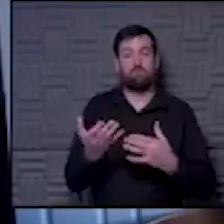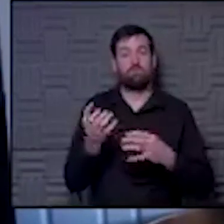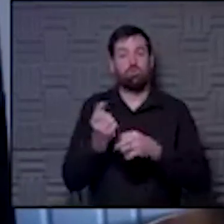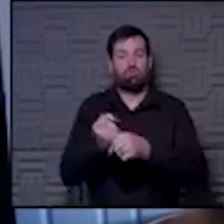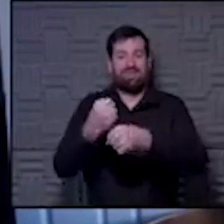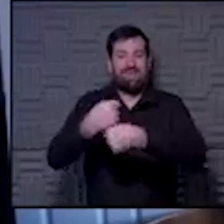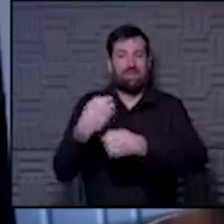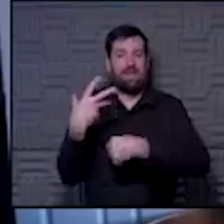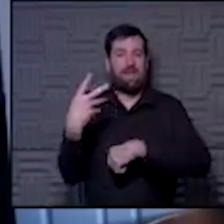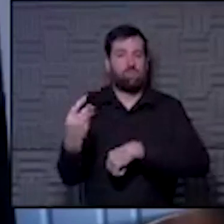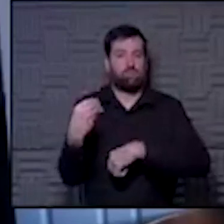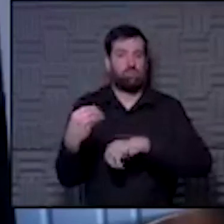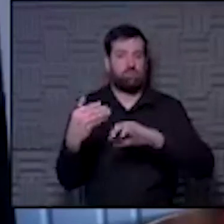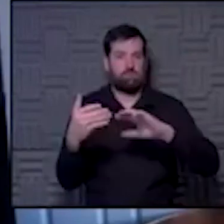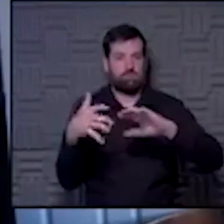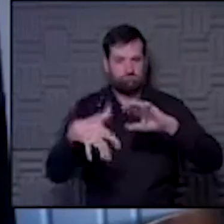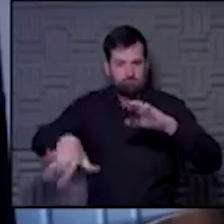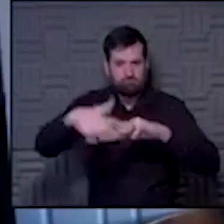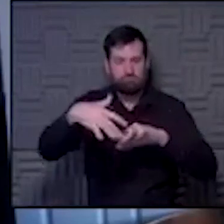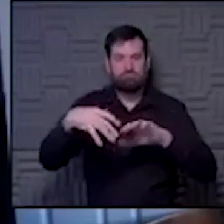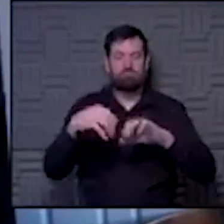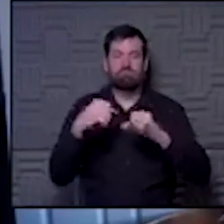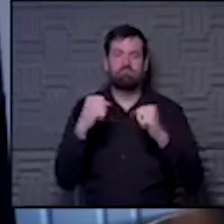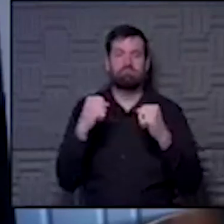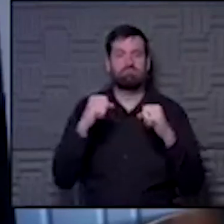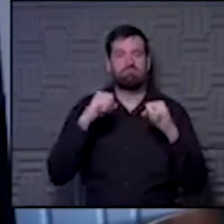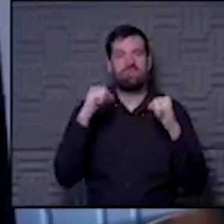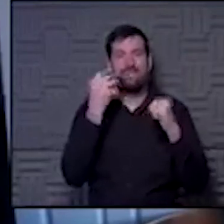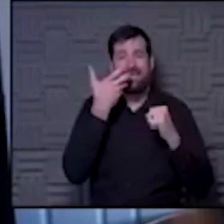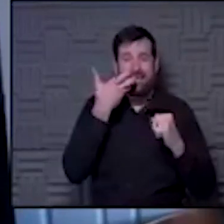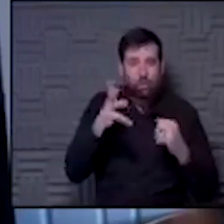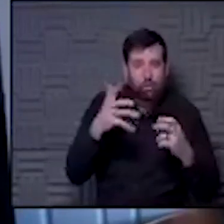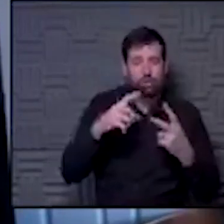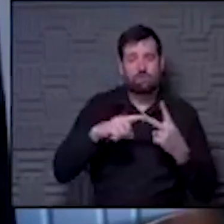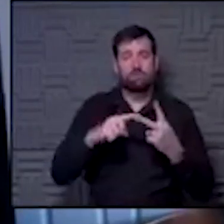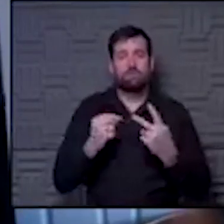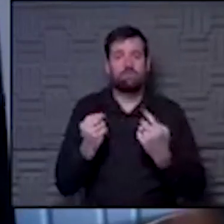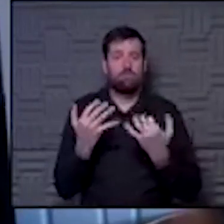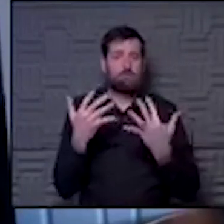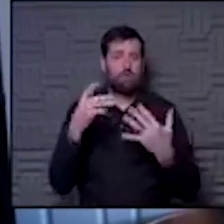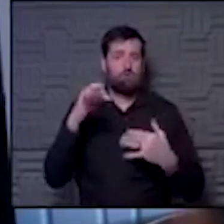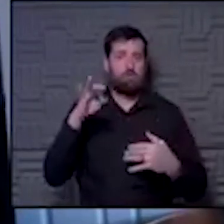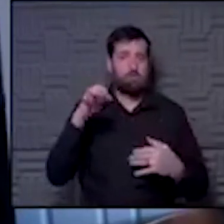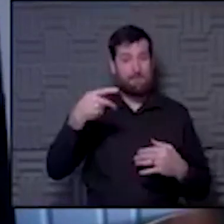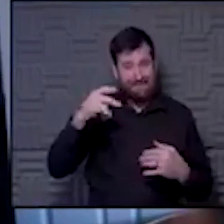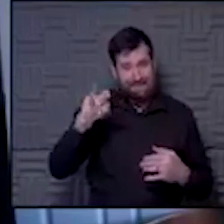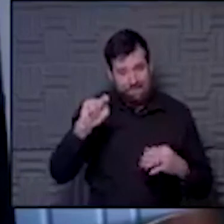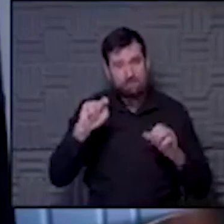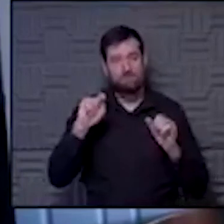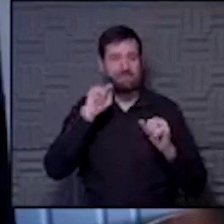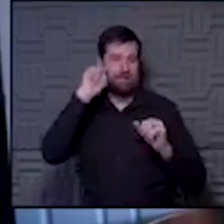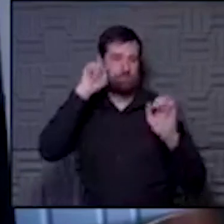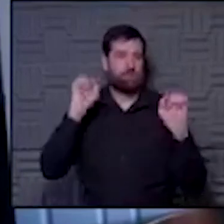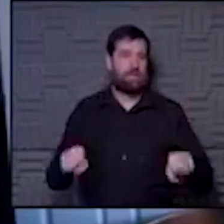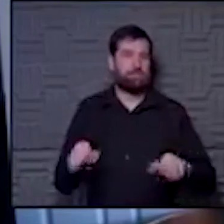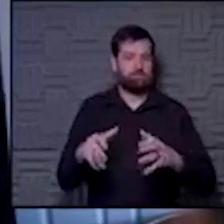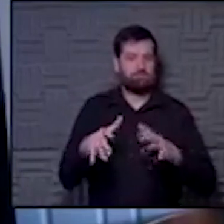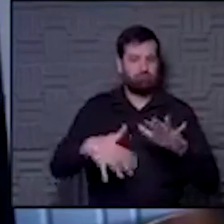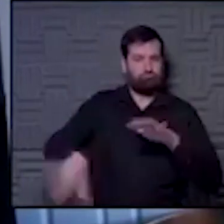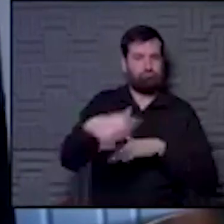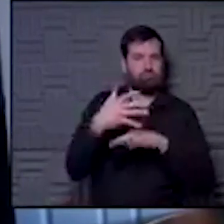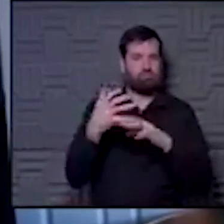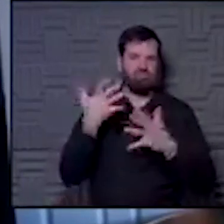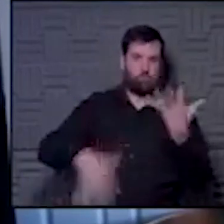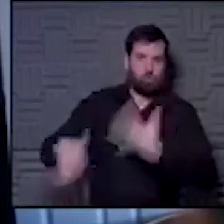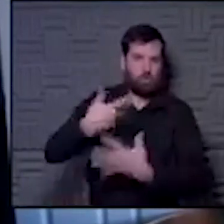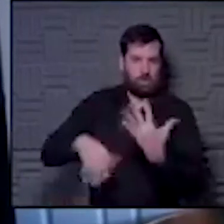outdoor space with heaters and fire pits so teenagers have a safe place they can socialize through the winter.